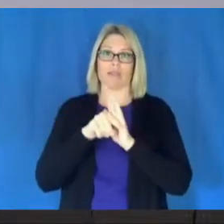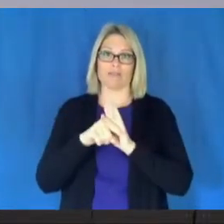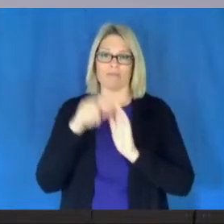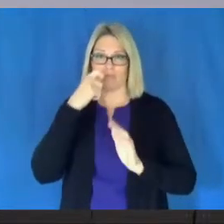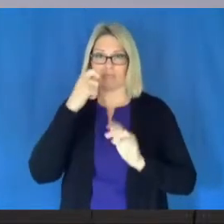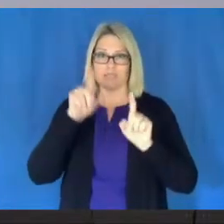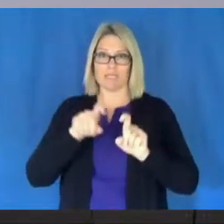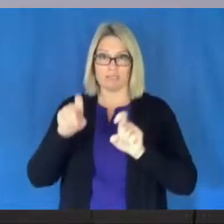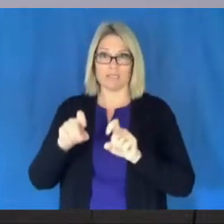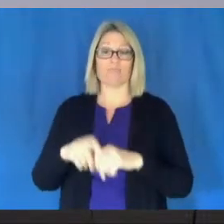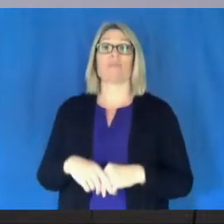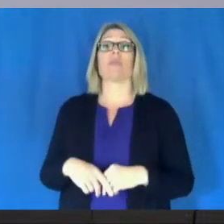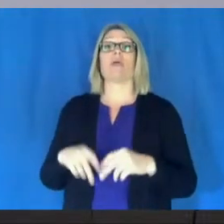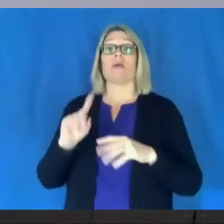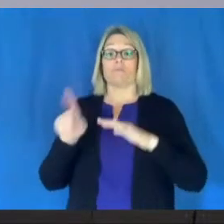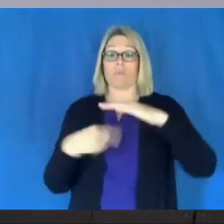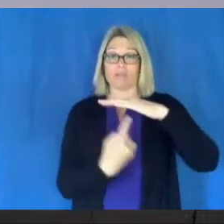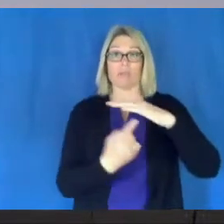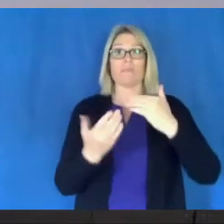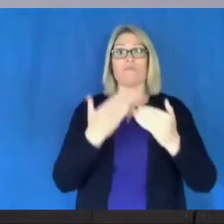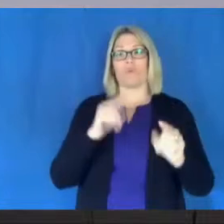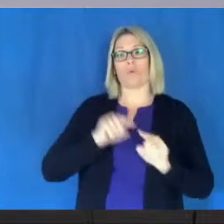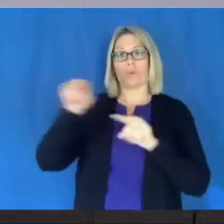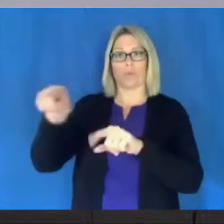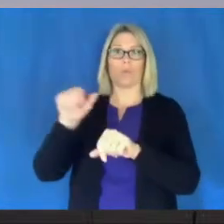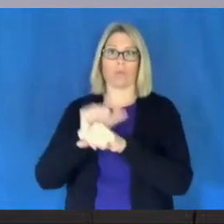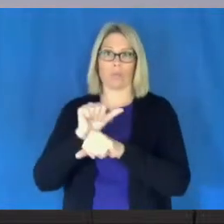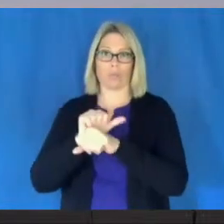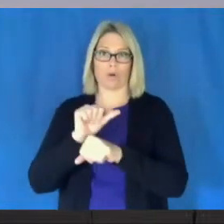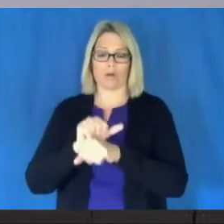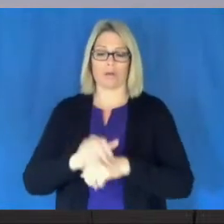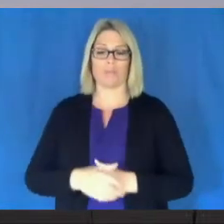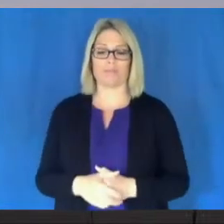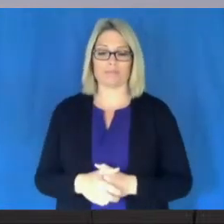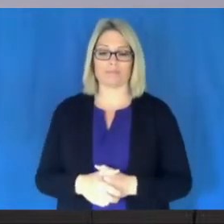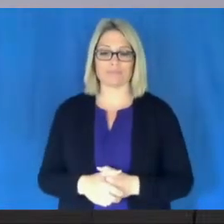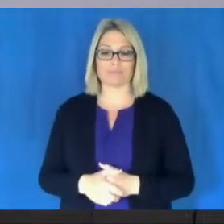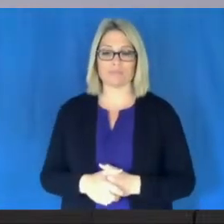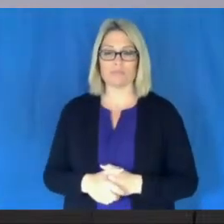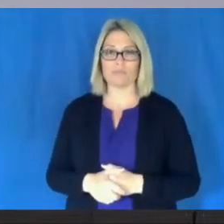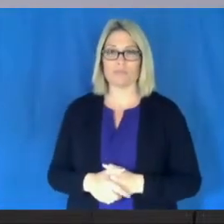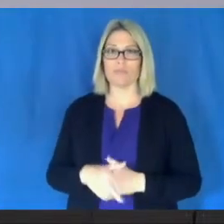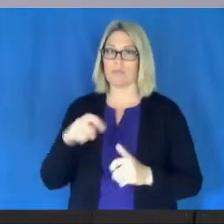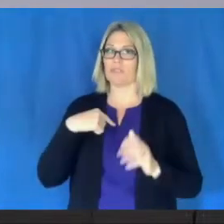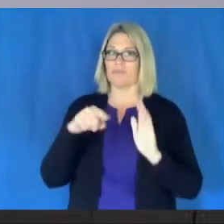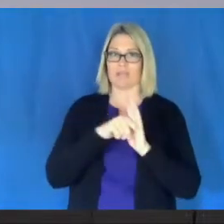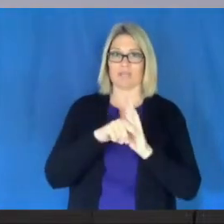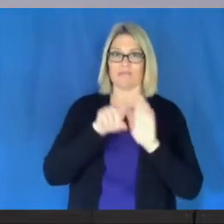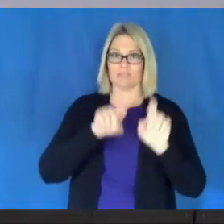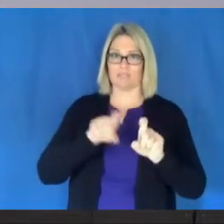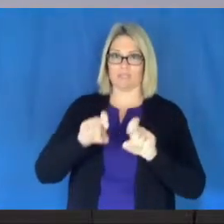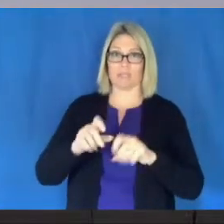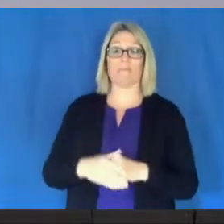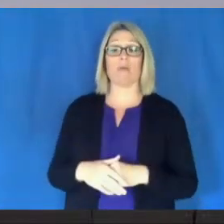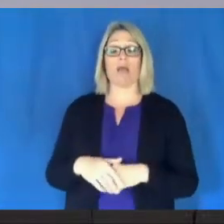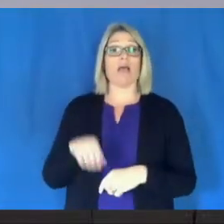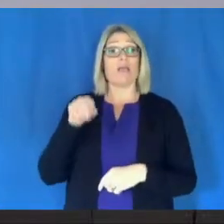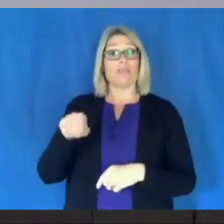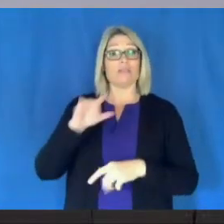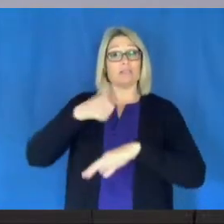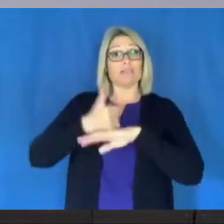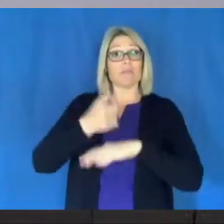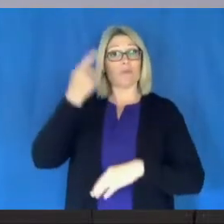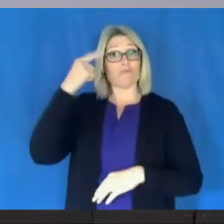first negative test before going to work. Put simply, all these measures are really trying to limit the importation